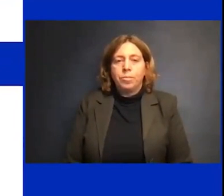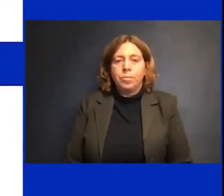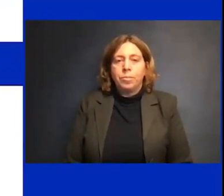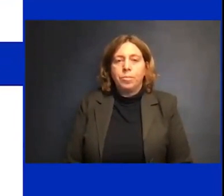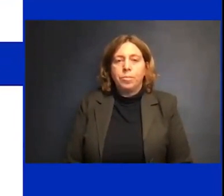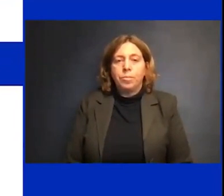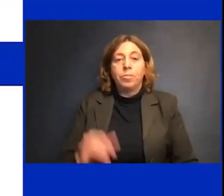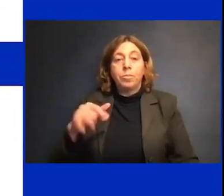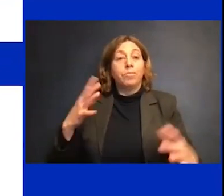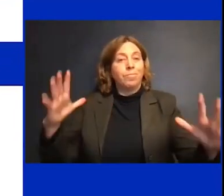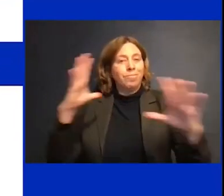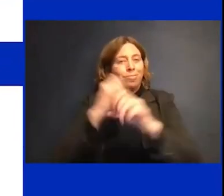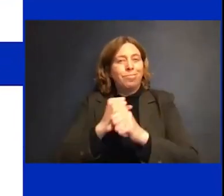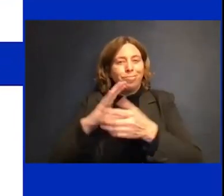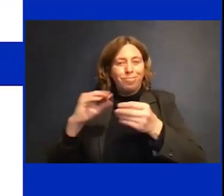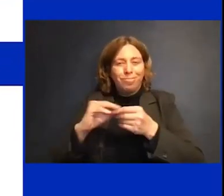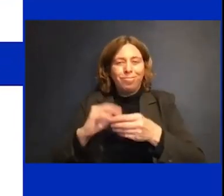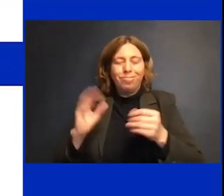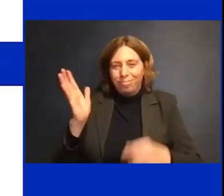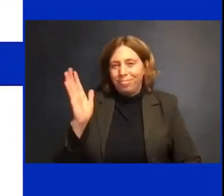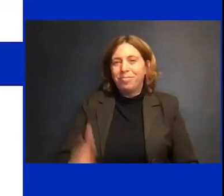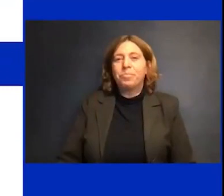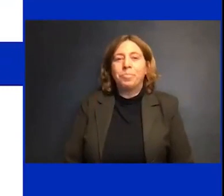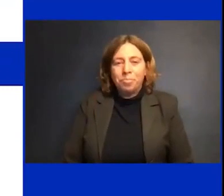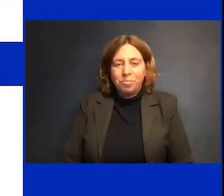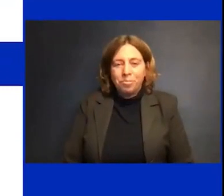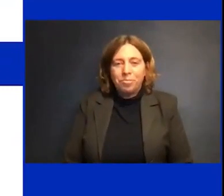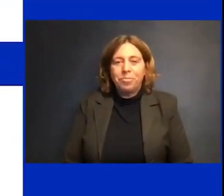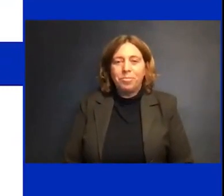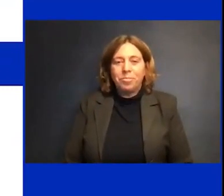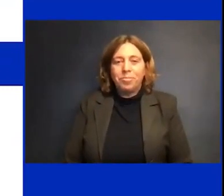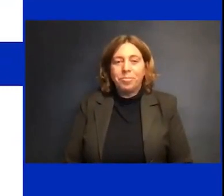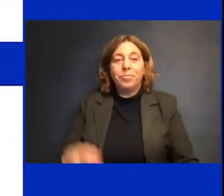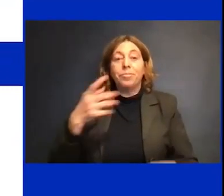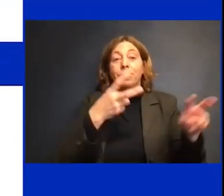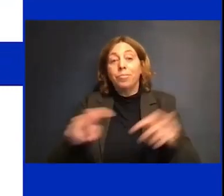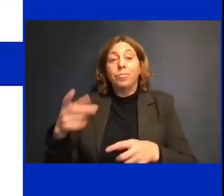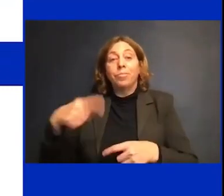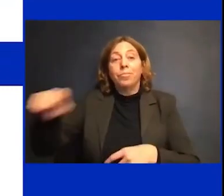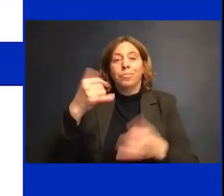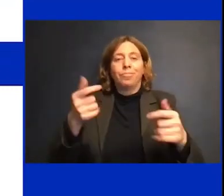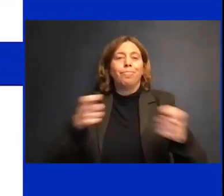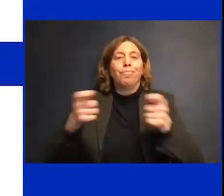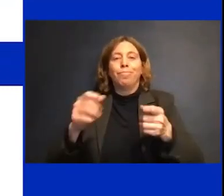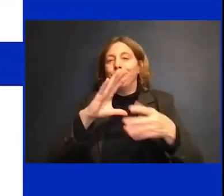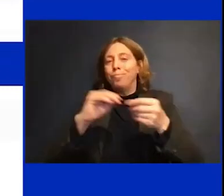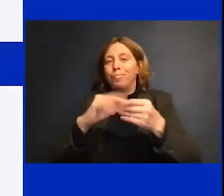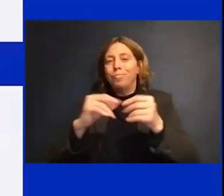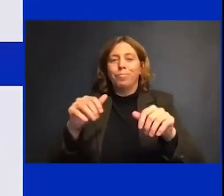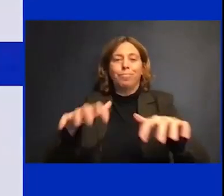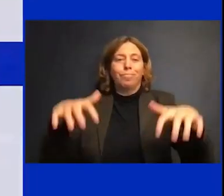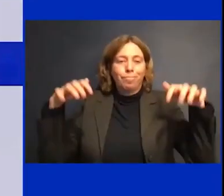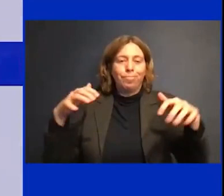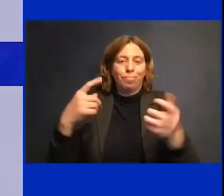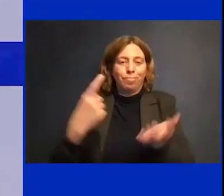This concludes the pre-recorded presentation. We will now transition to the moderated portion of the meeting, during which comments will be